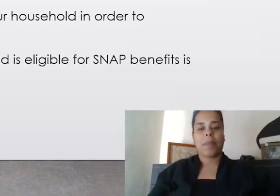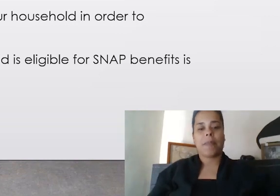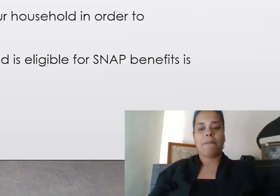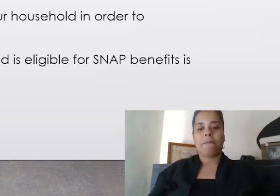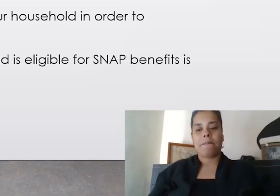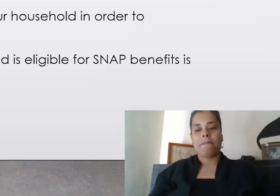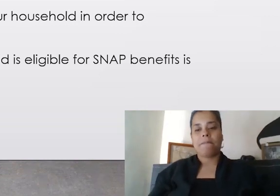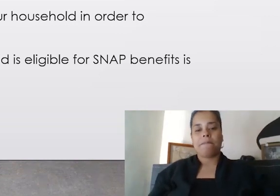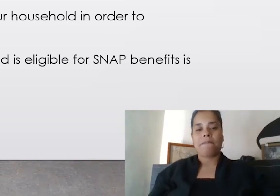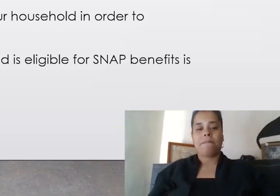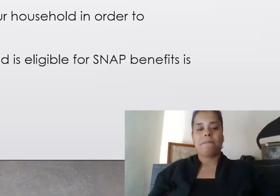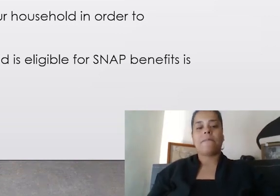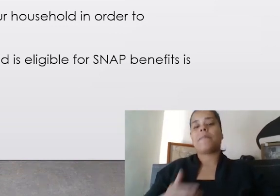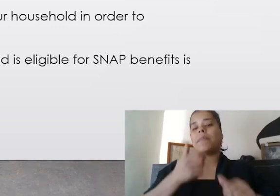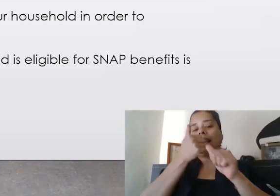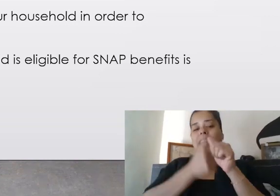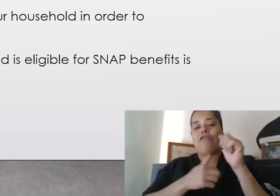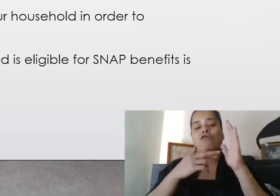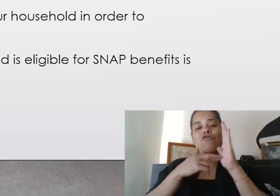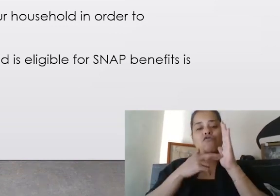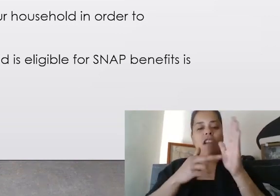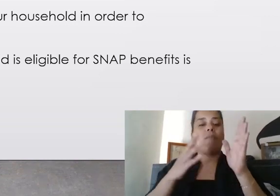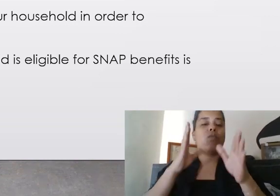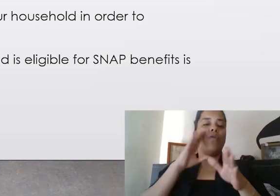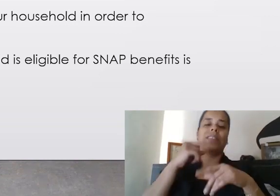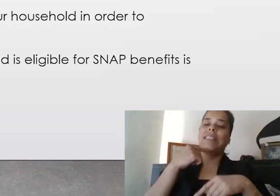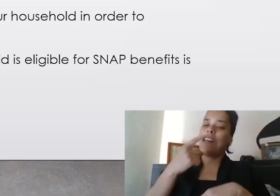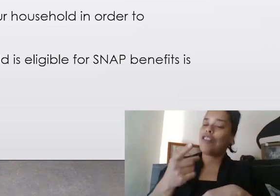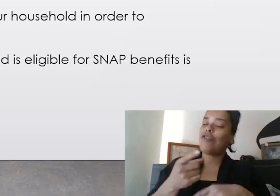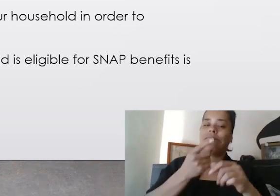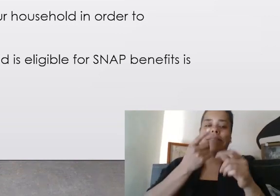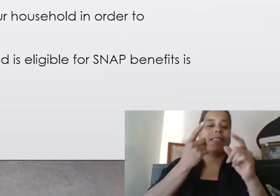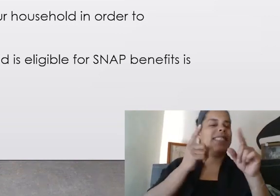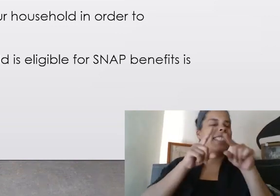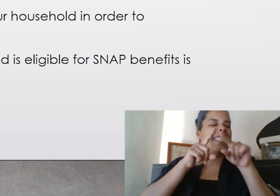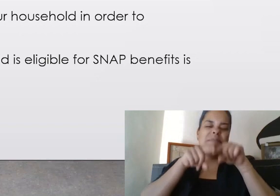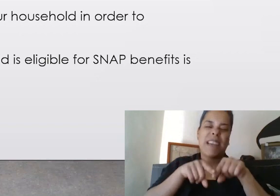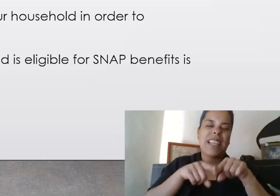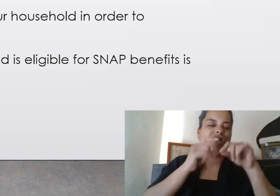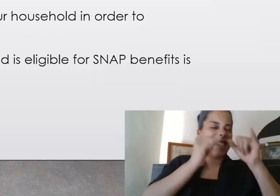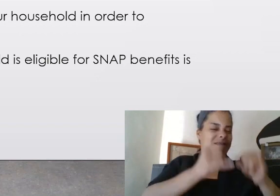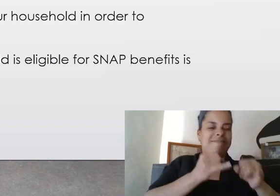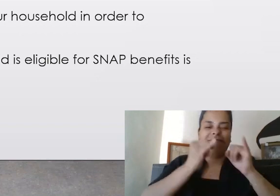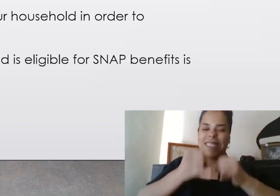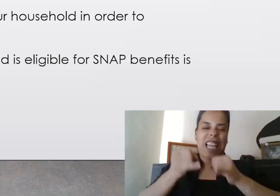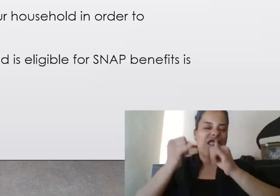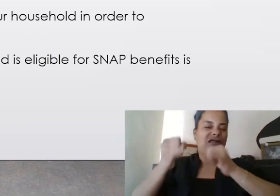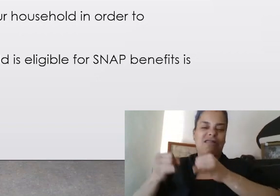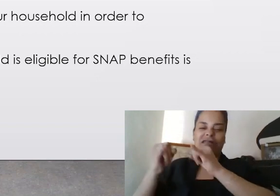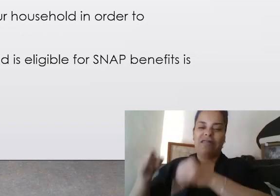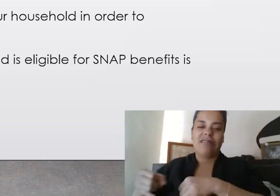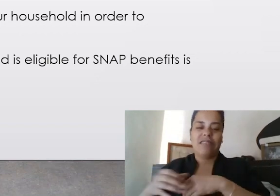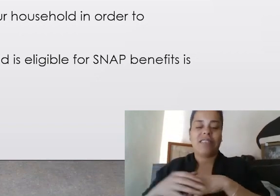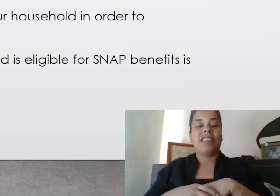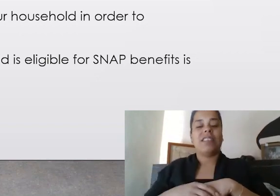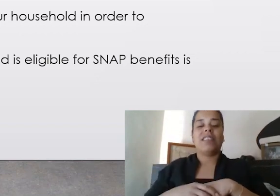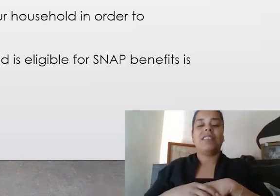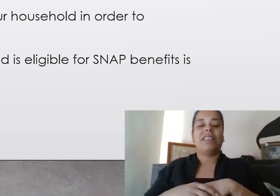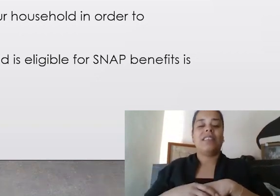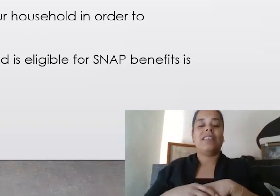every rep will tell you case by case basis. So as an advocate, when I call these different